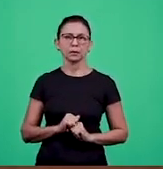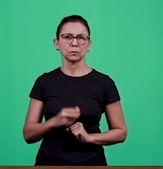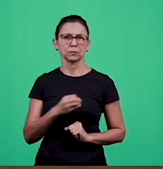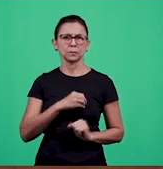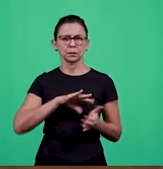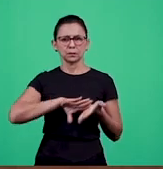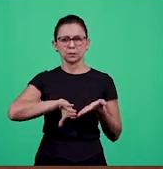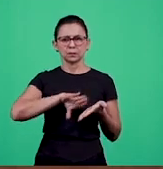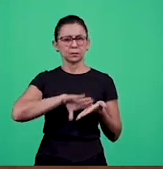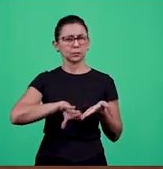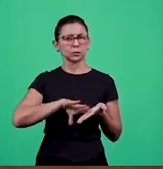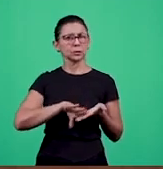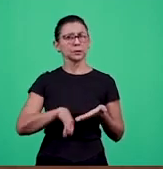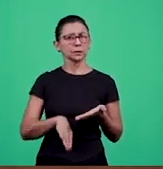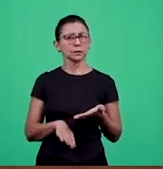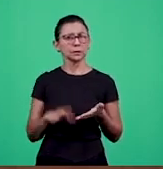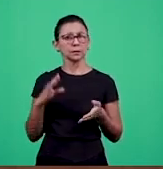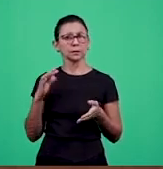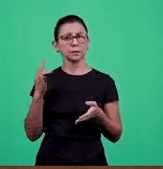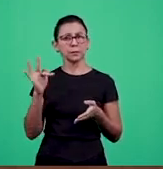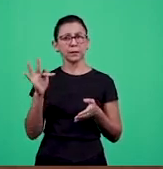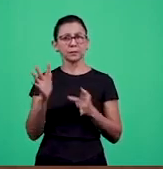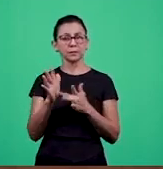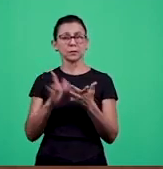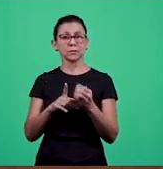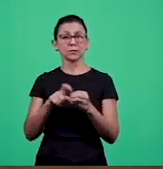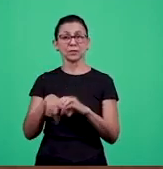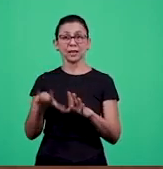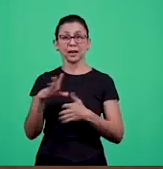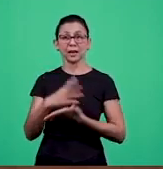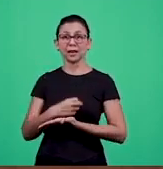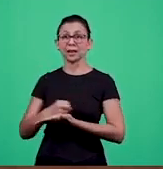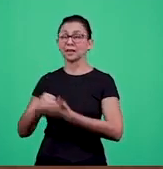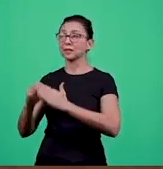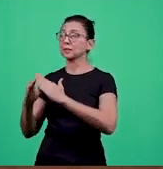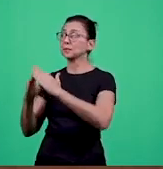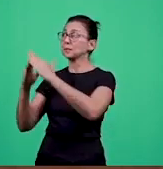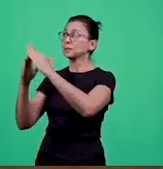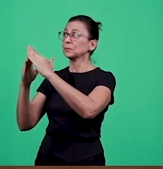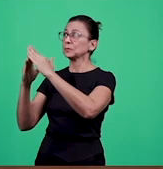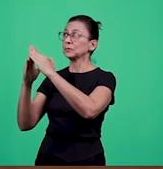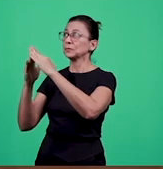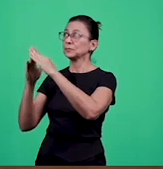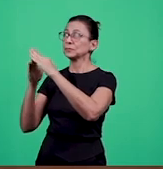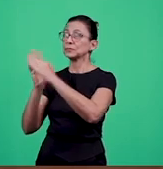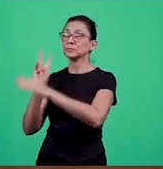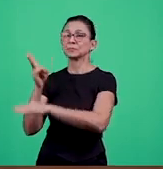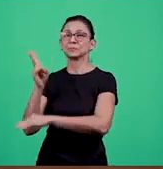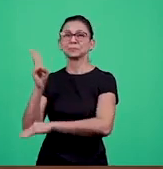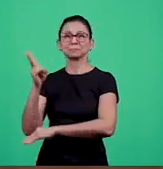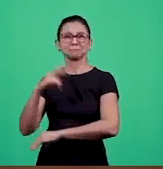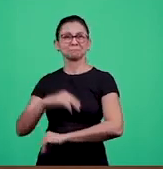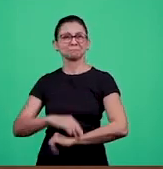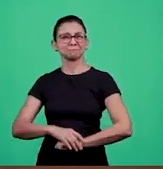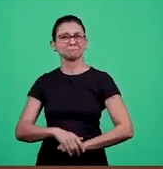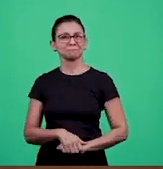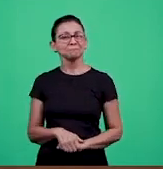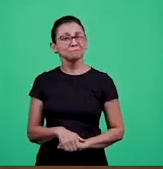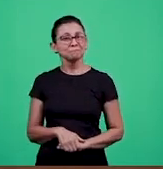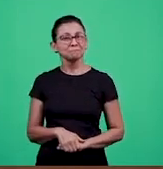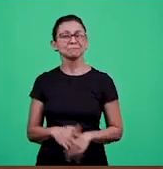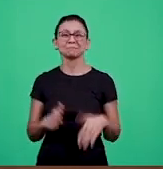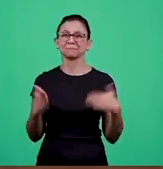all sin. And when Jesus returns, He can come take us to live with Him forever. And